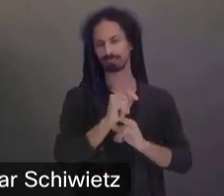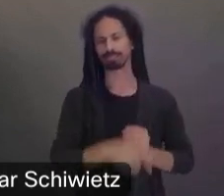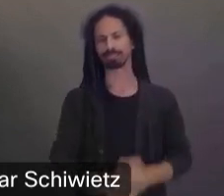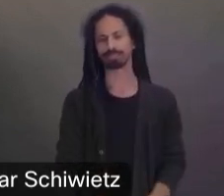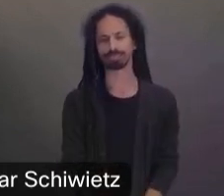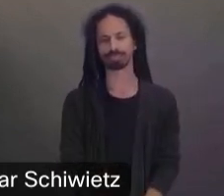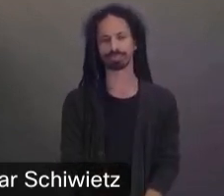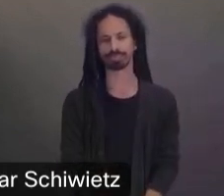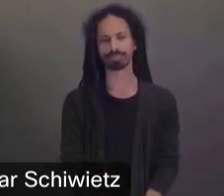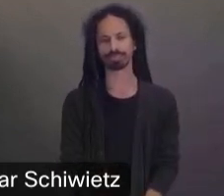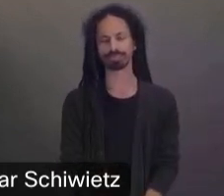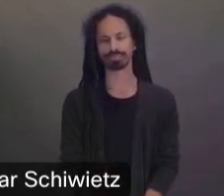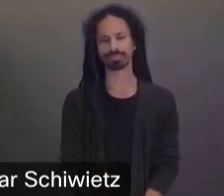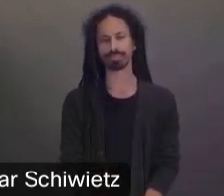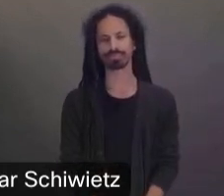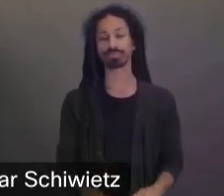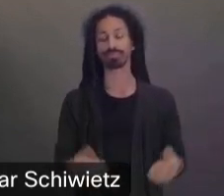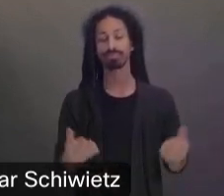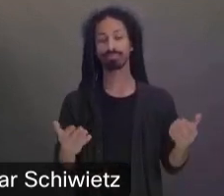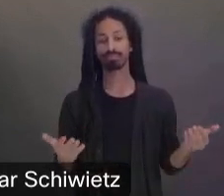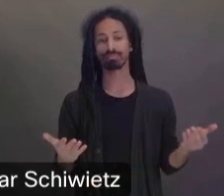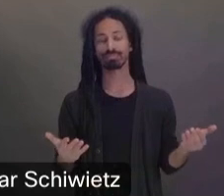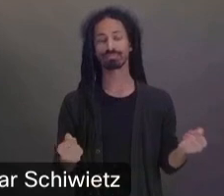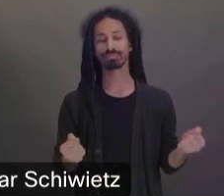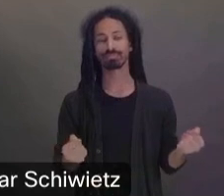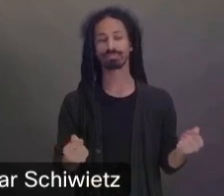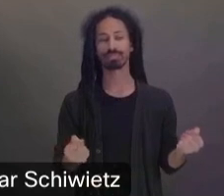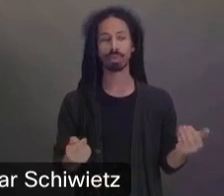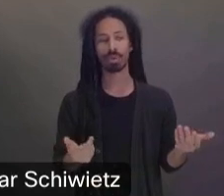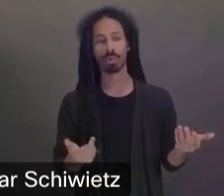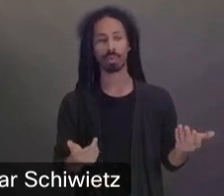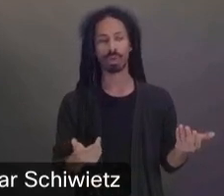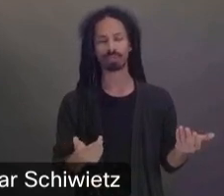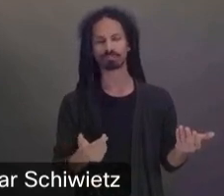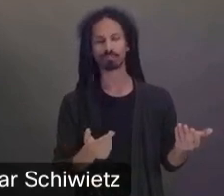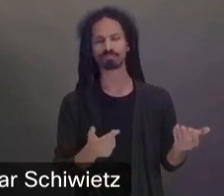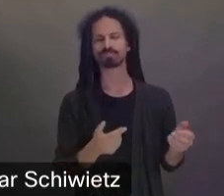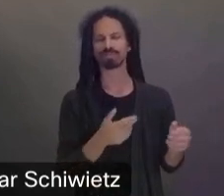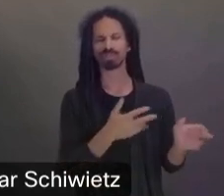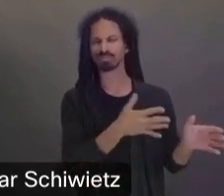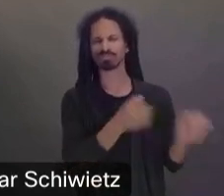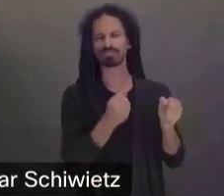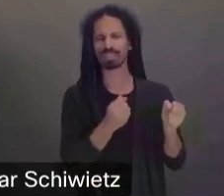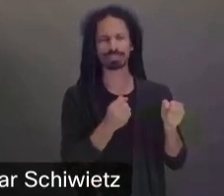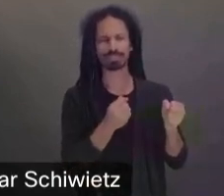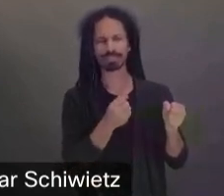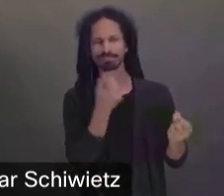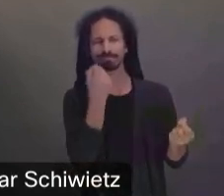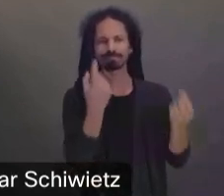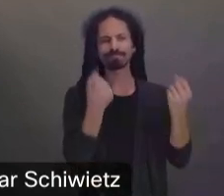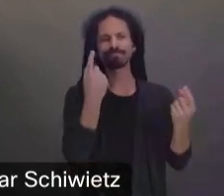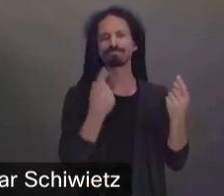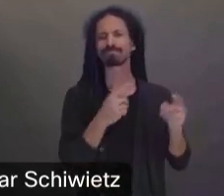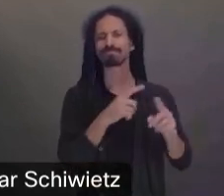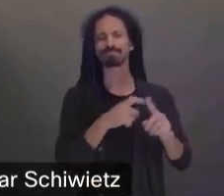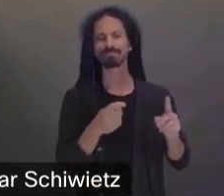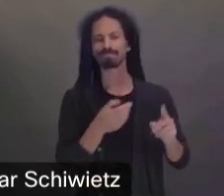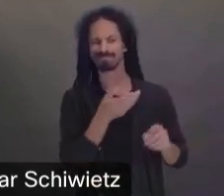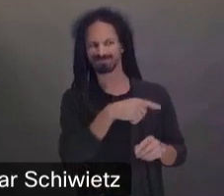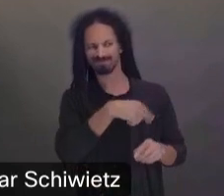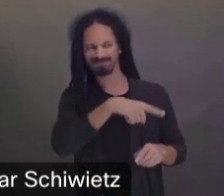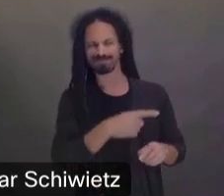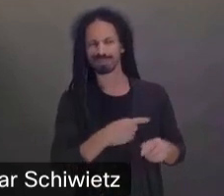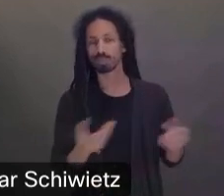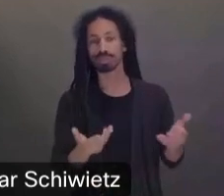So what you might have gained from that quick overview of a sample paper using APA is that